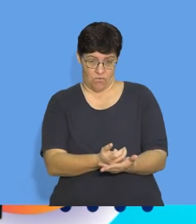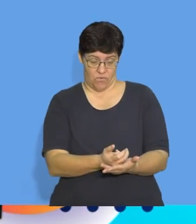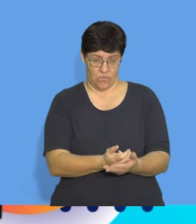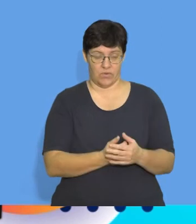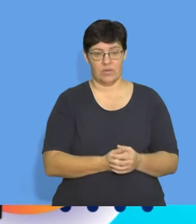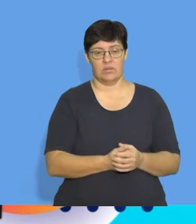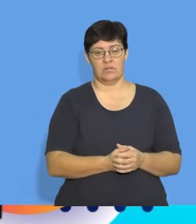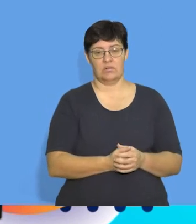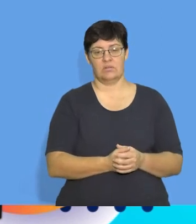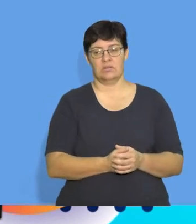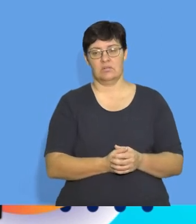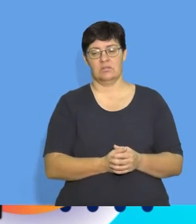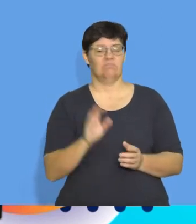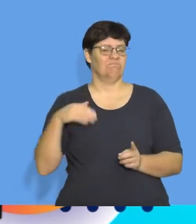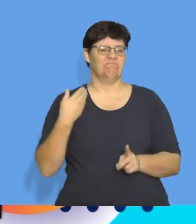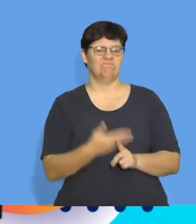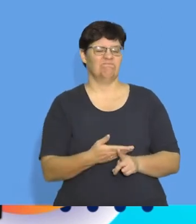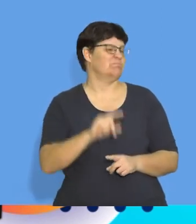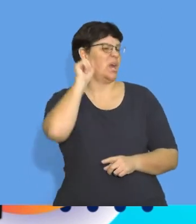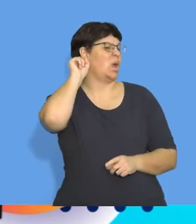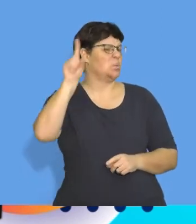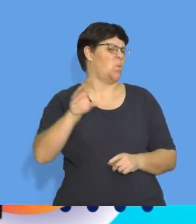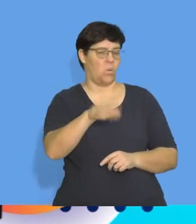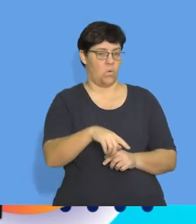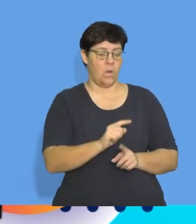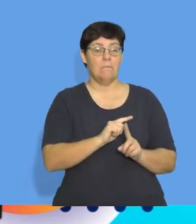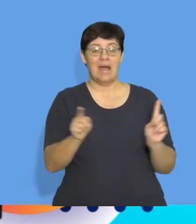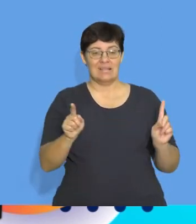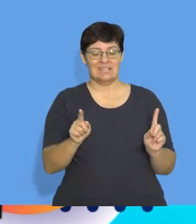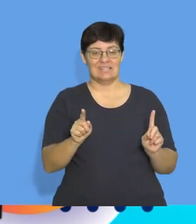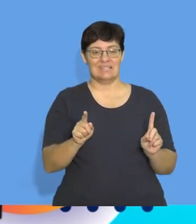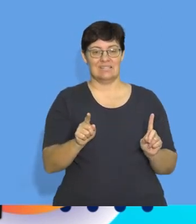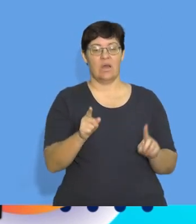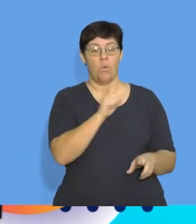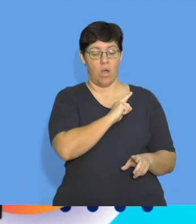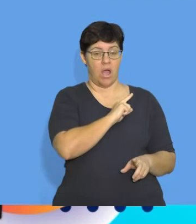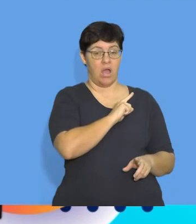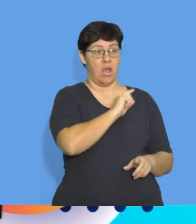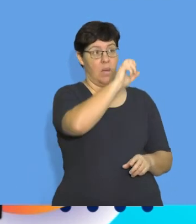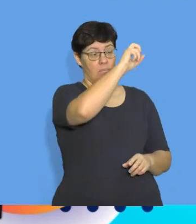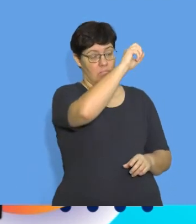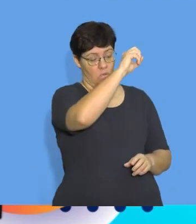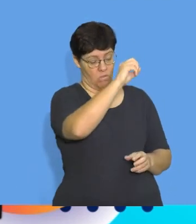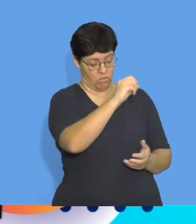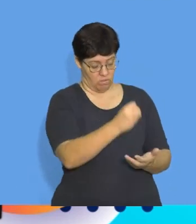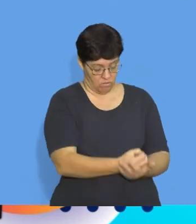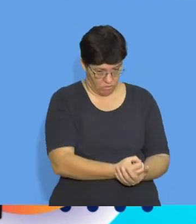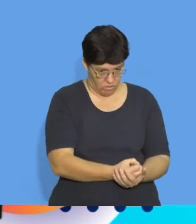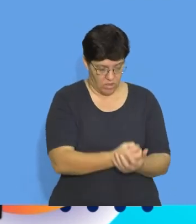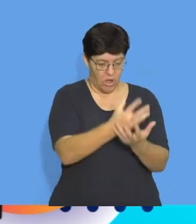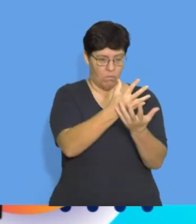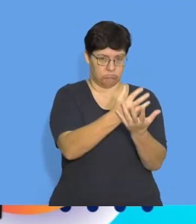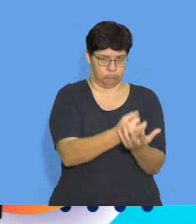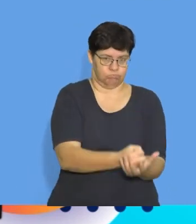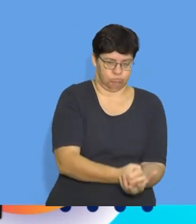things where up until now we've told you ignore this, but this is the whole point of the fact that the ball hits the floor, it